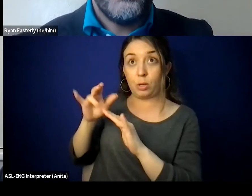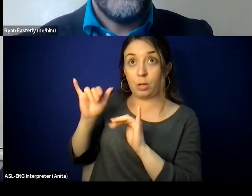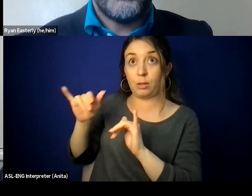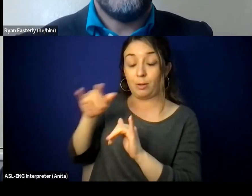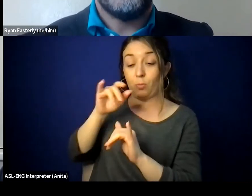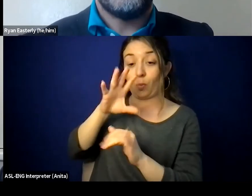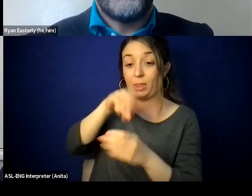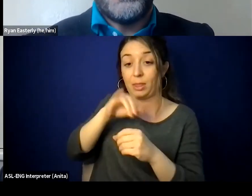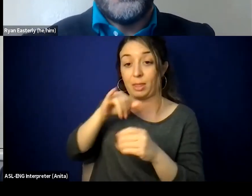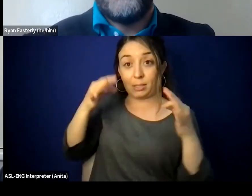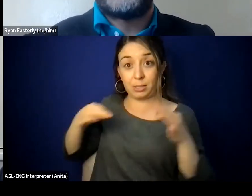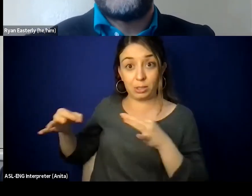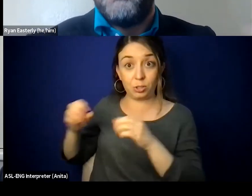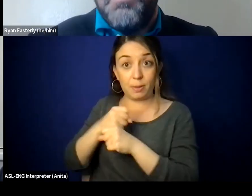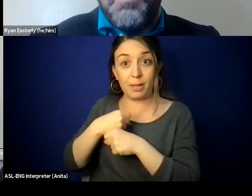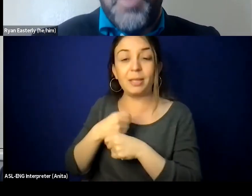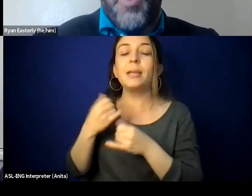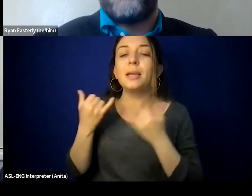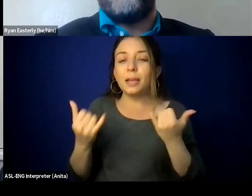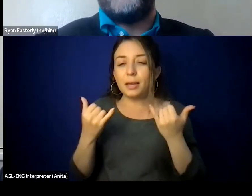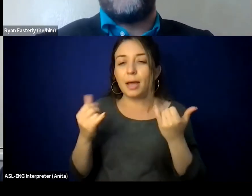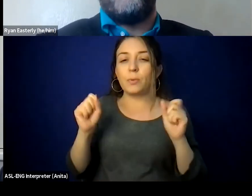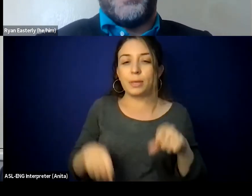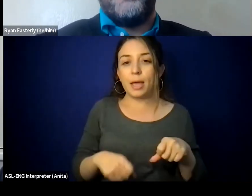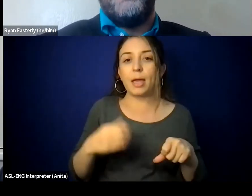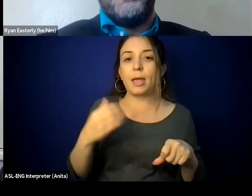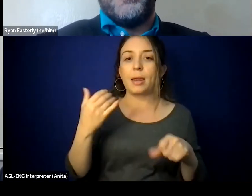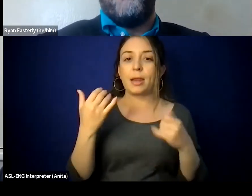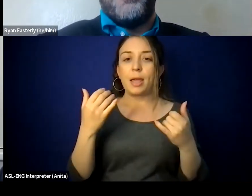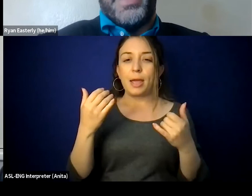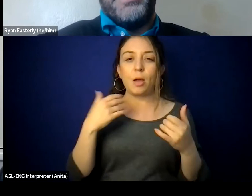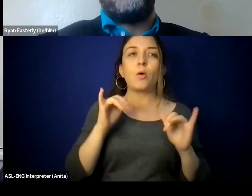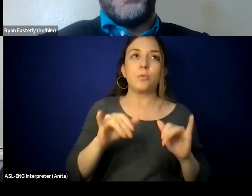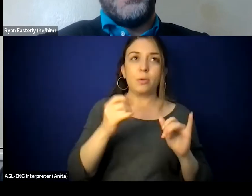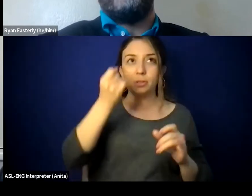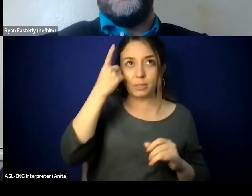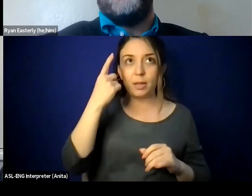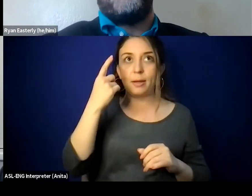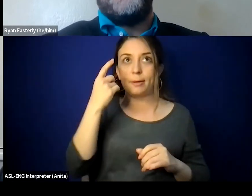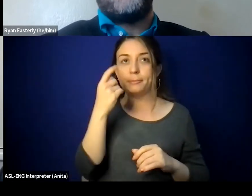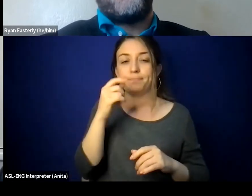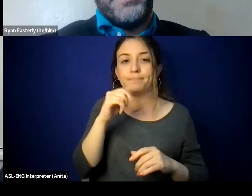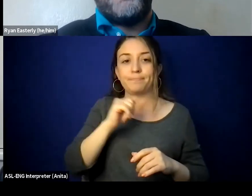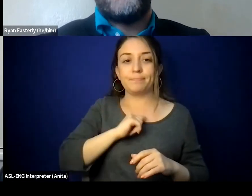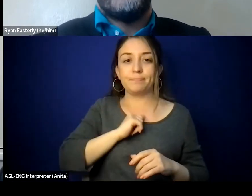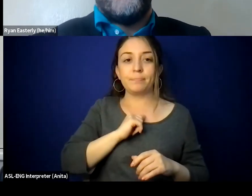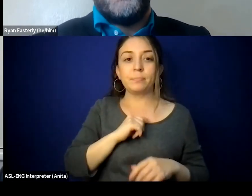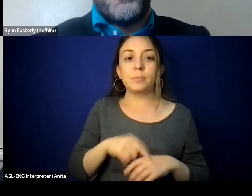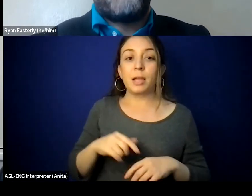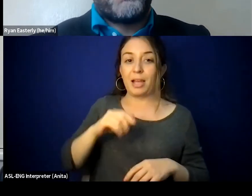decision-making, it helps hold our feet to the fire. I'm very familiar with